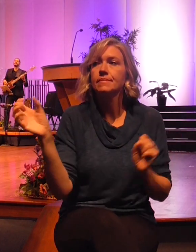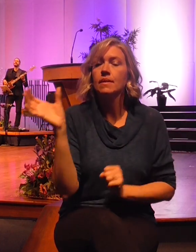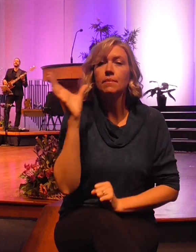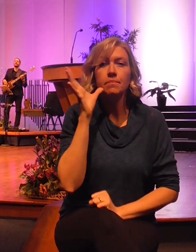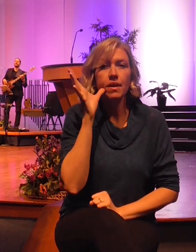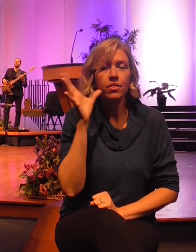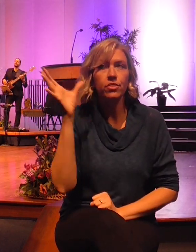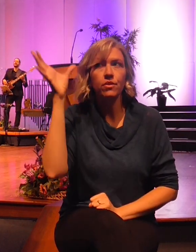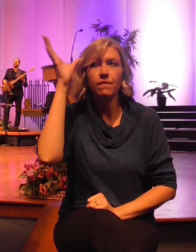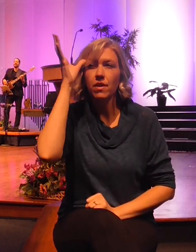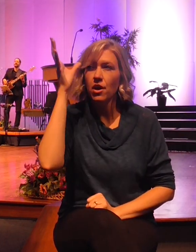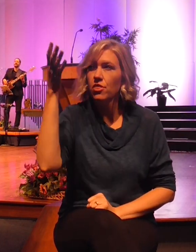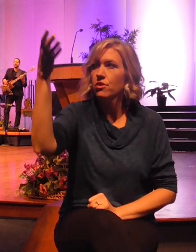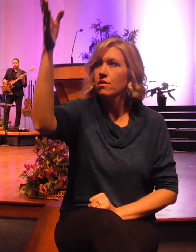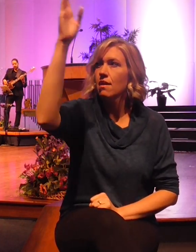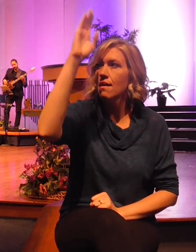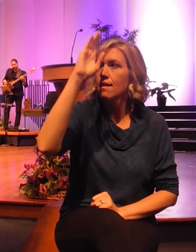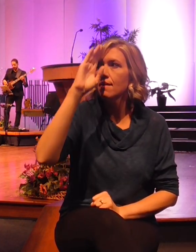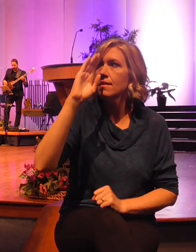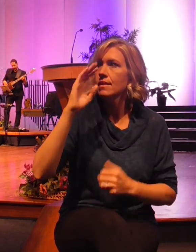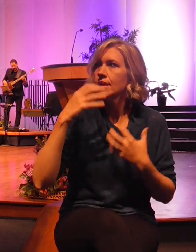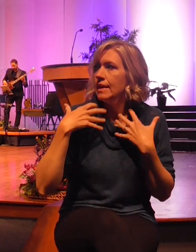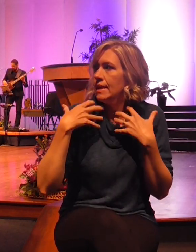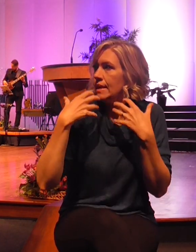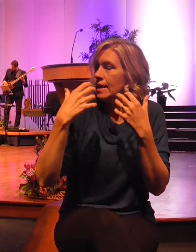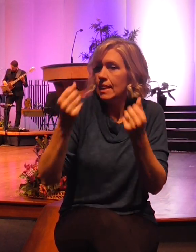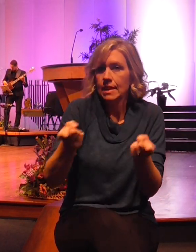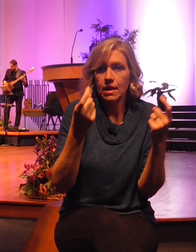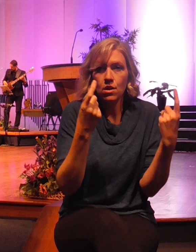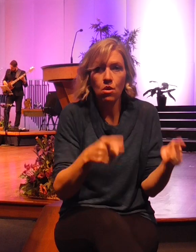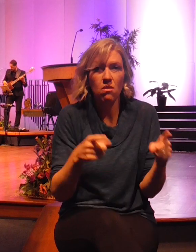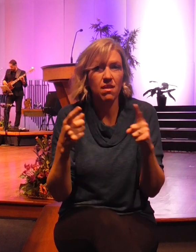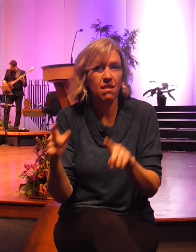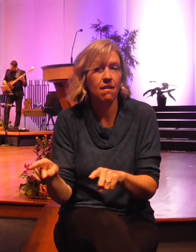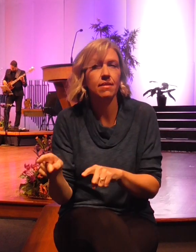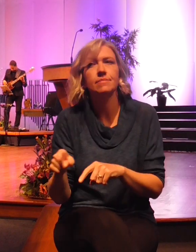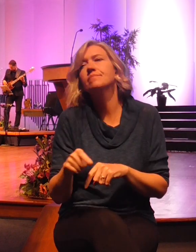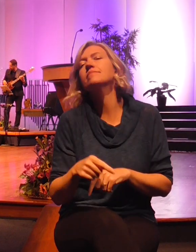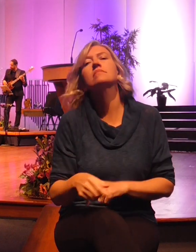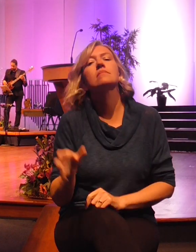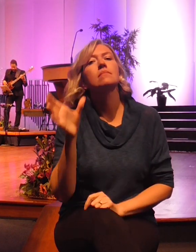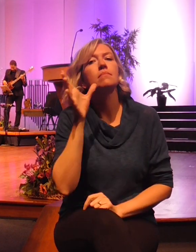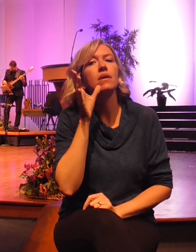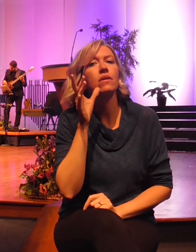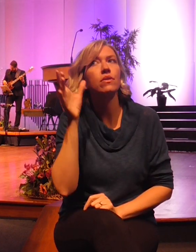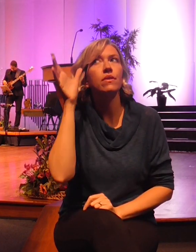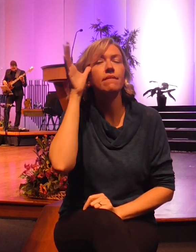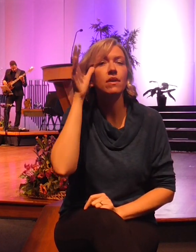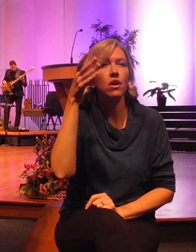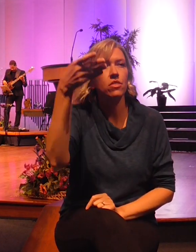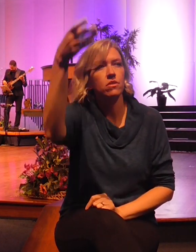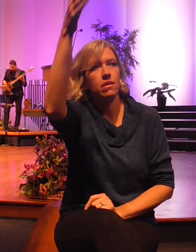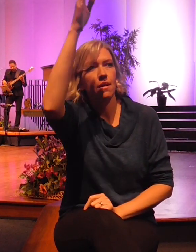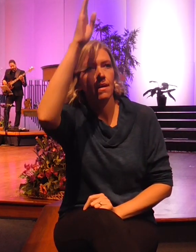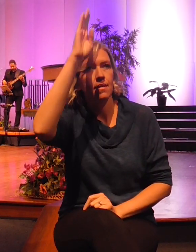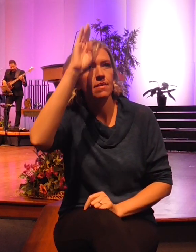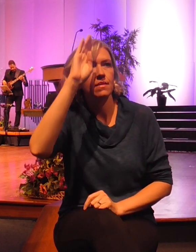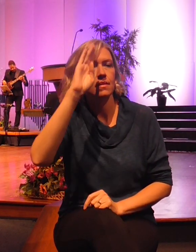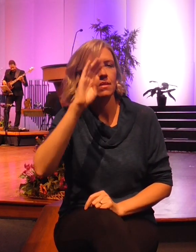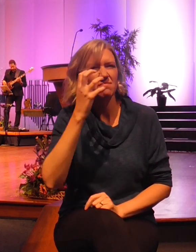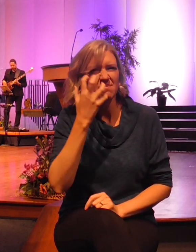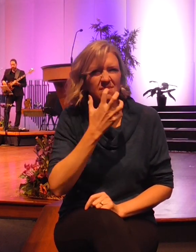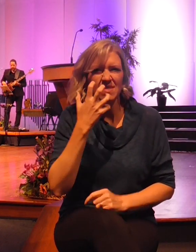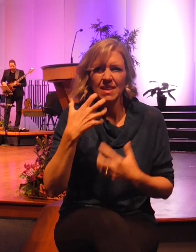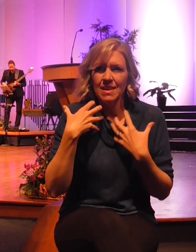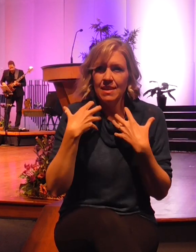Mother, Father, God, there's a healing going on. Mother, Father, God, there's